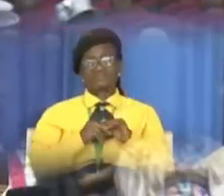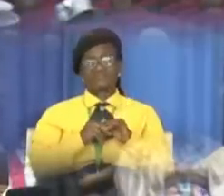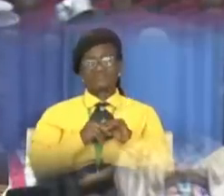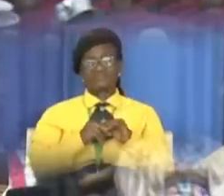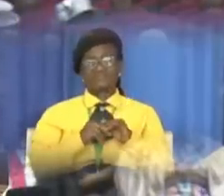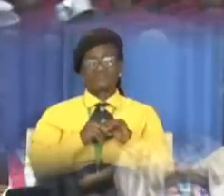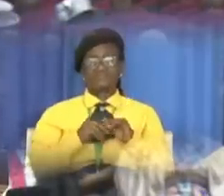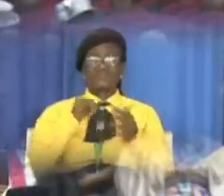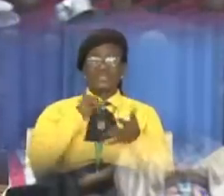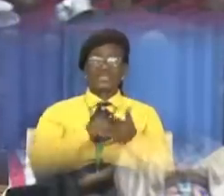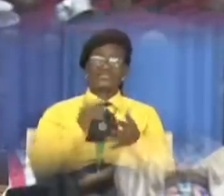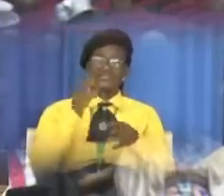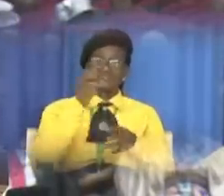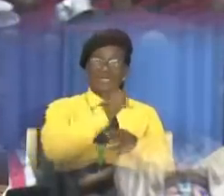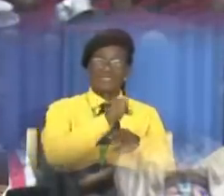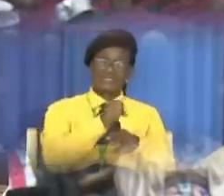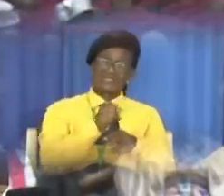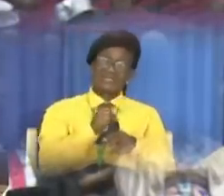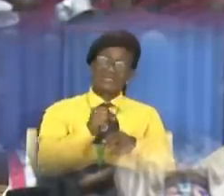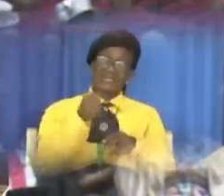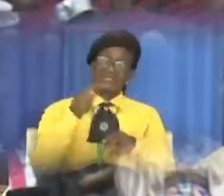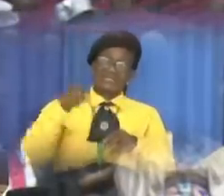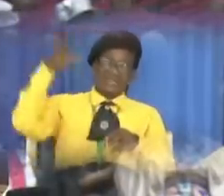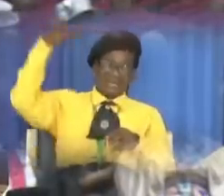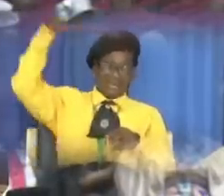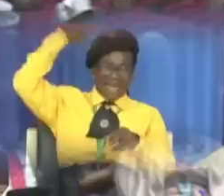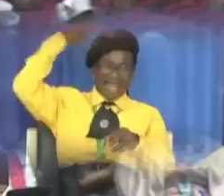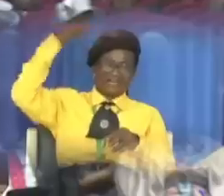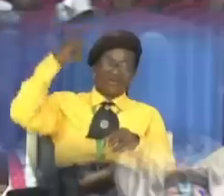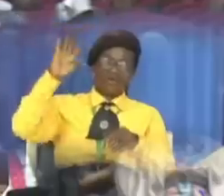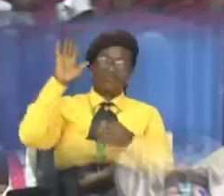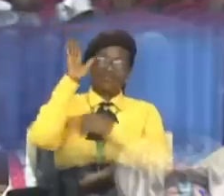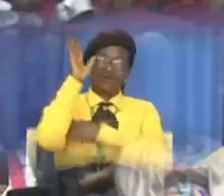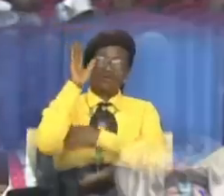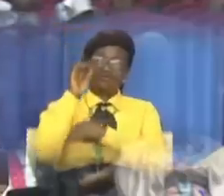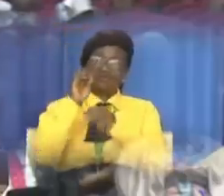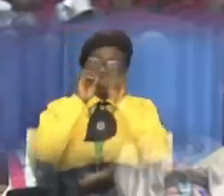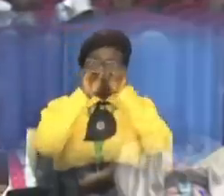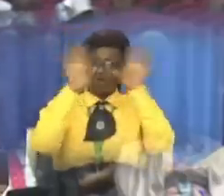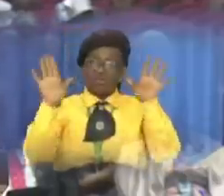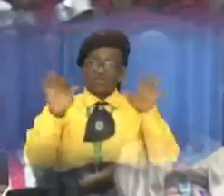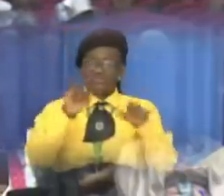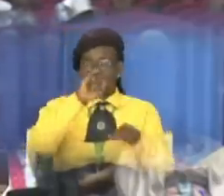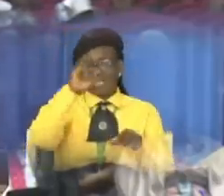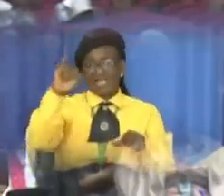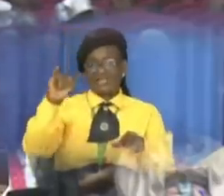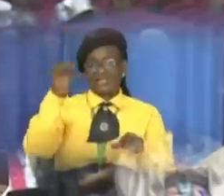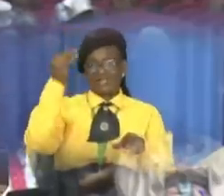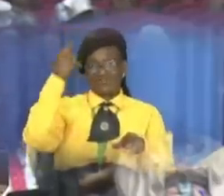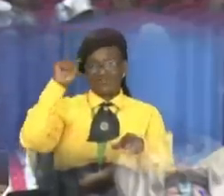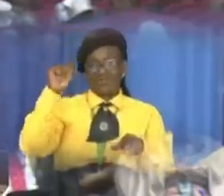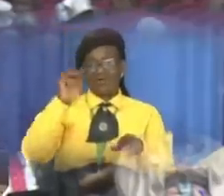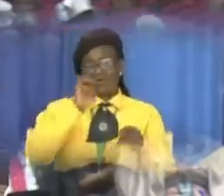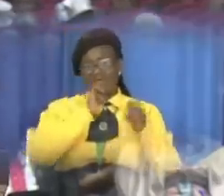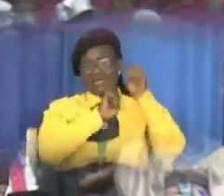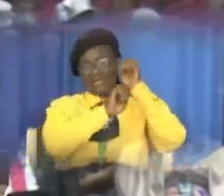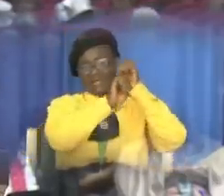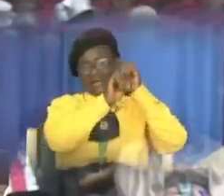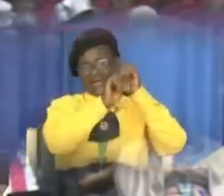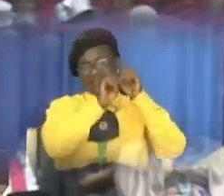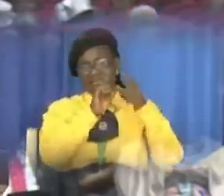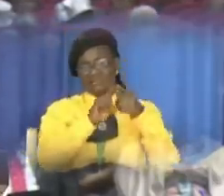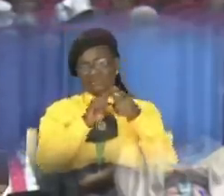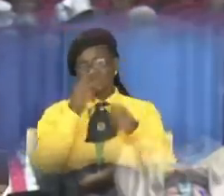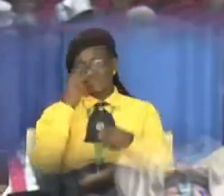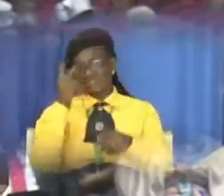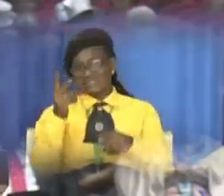It takes the light of God shining for Elisha to